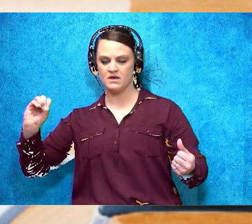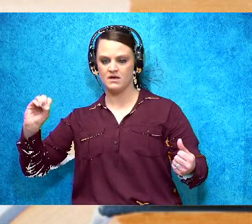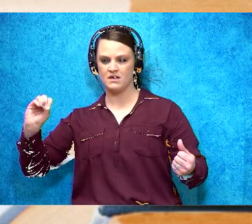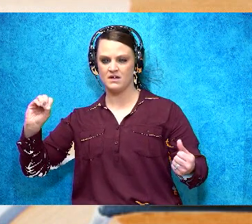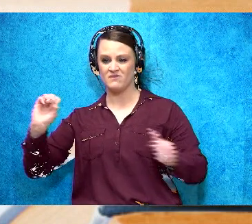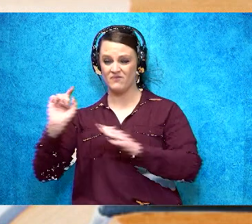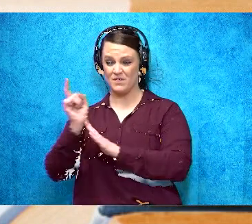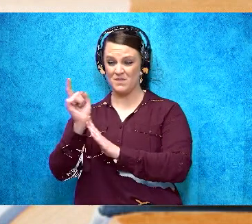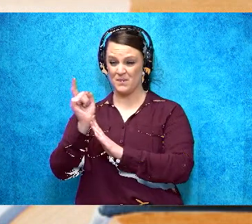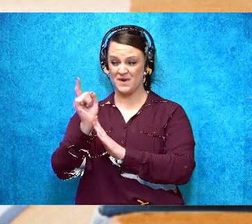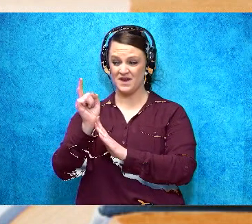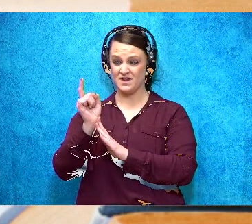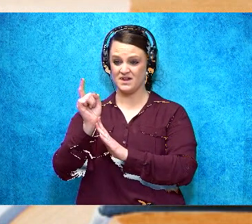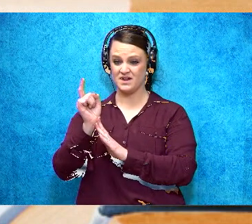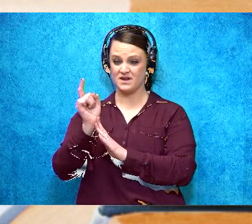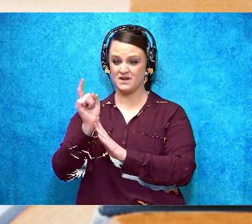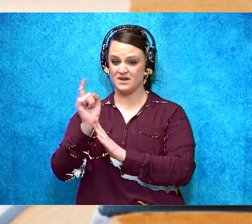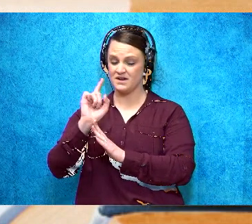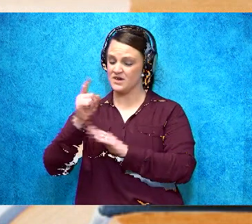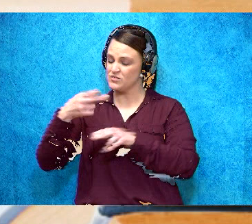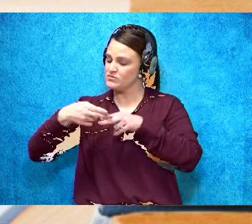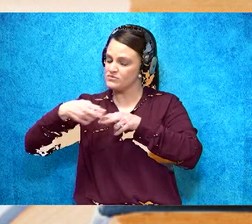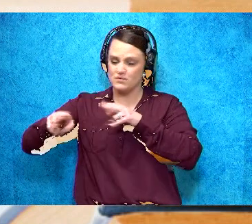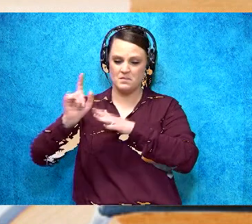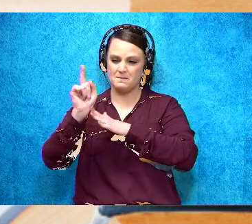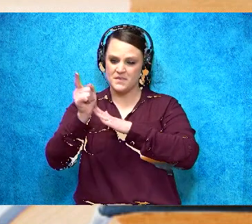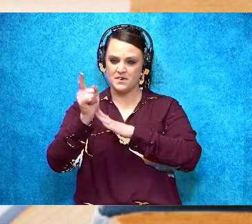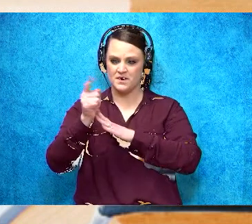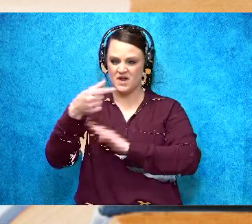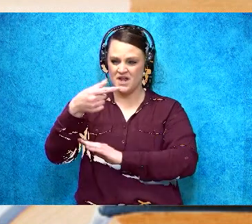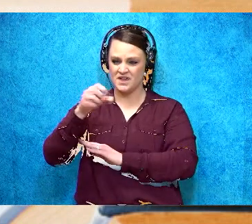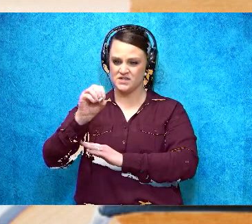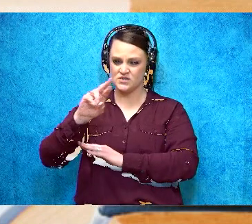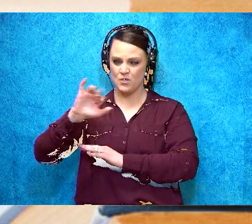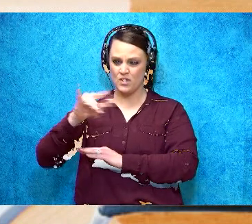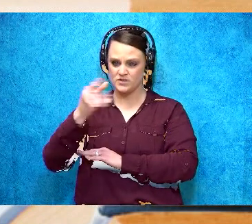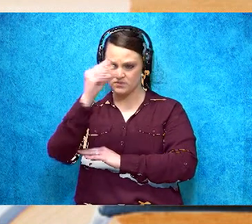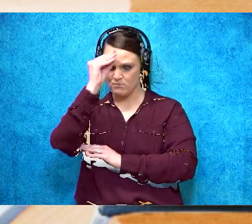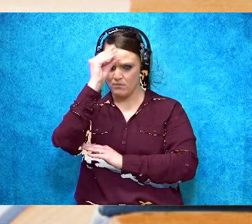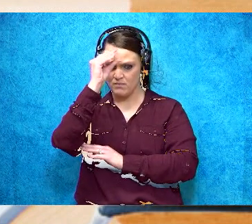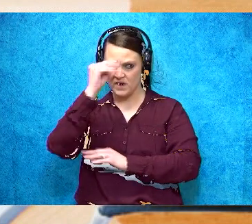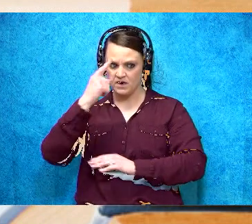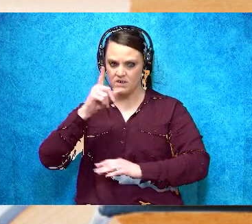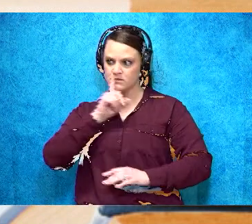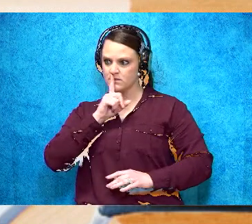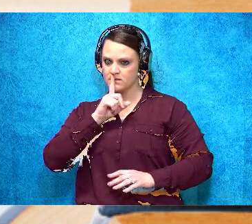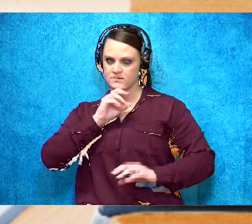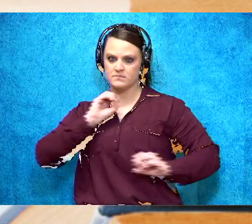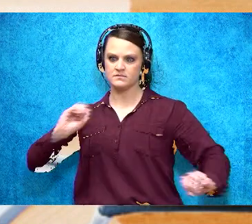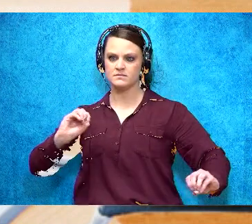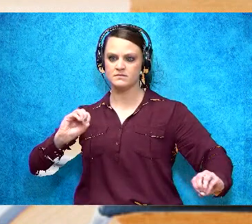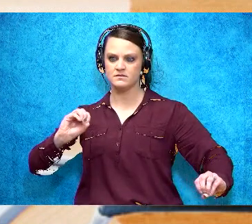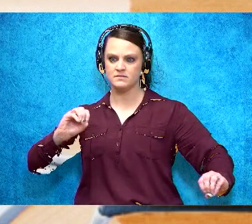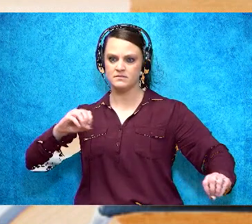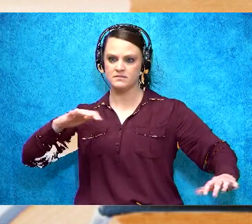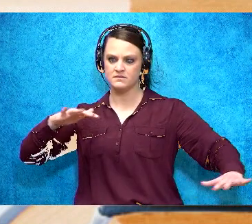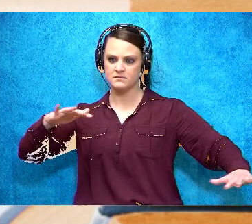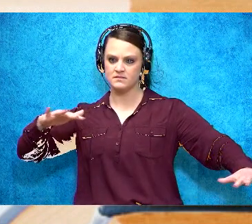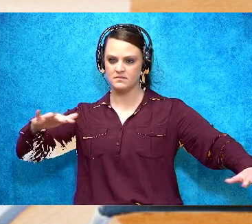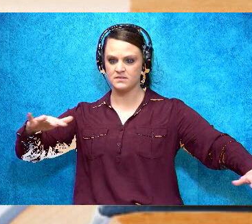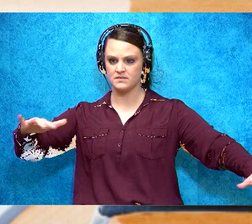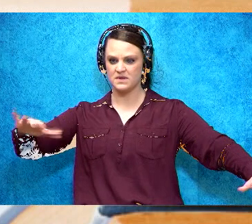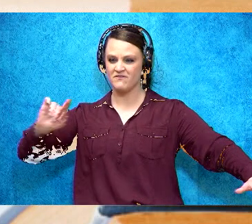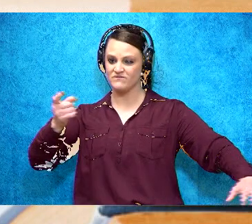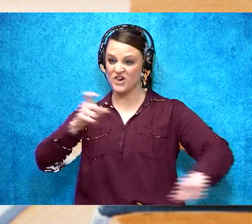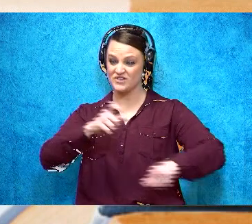a moment, the very briefest moments, George experienced utter silence for the first time